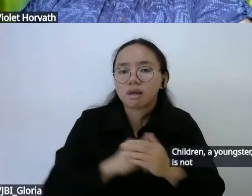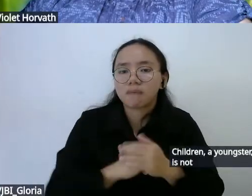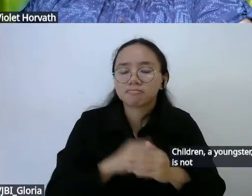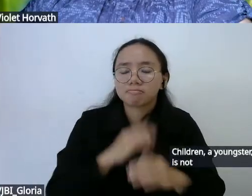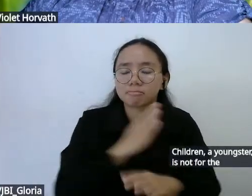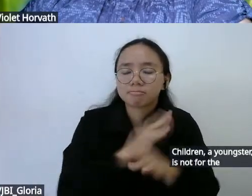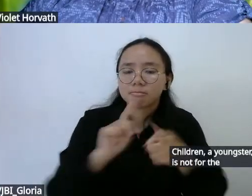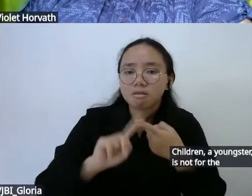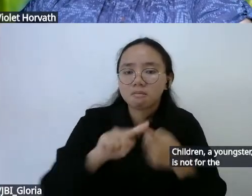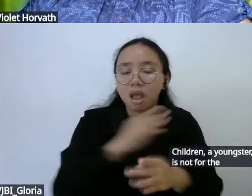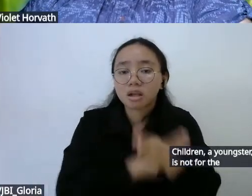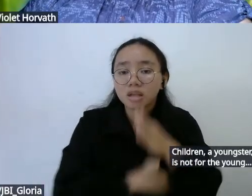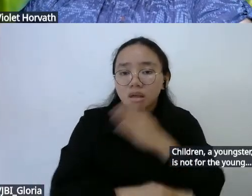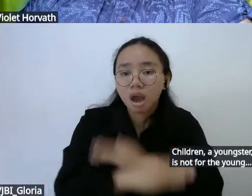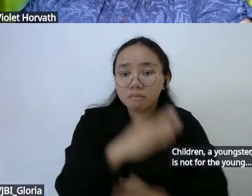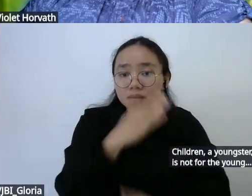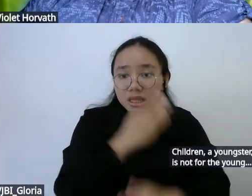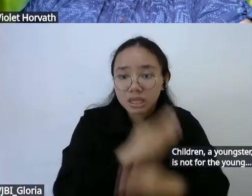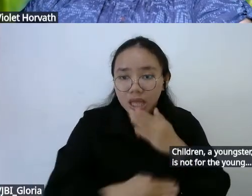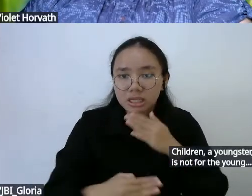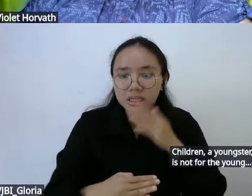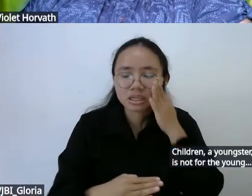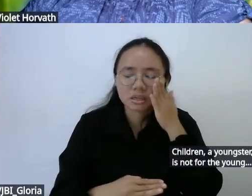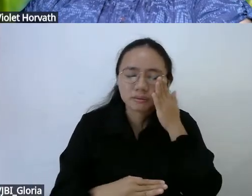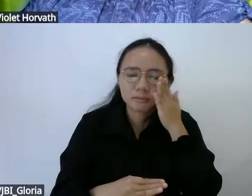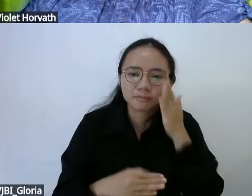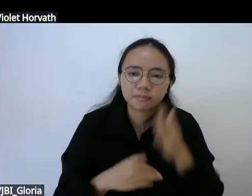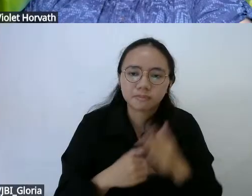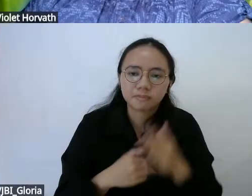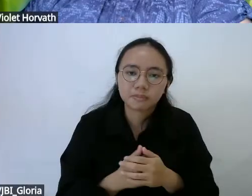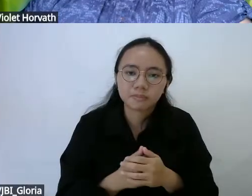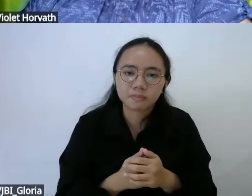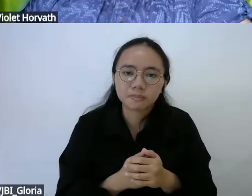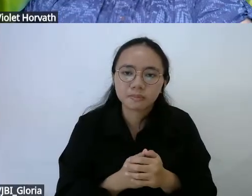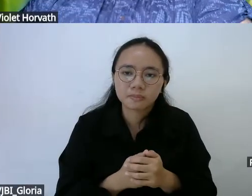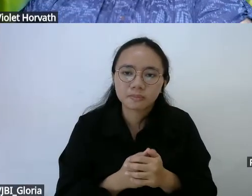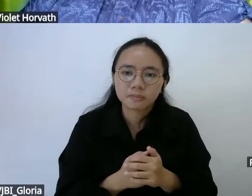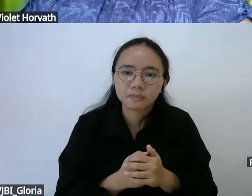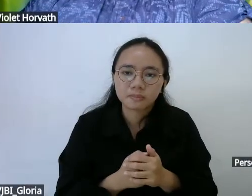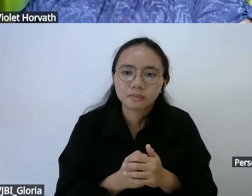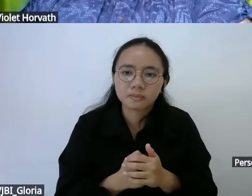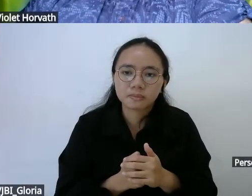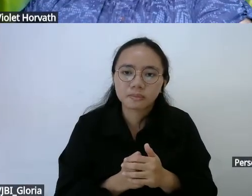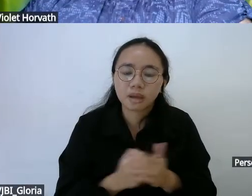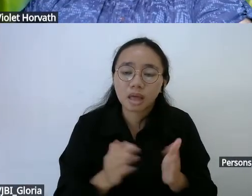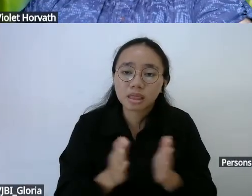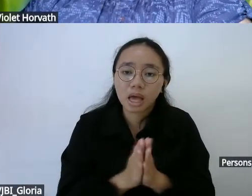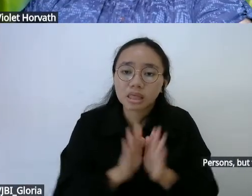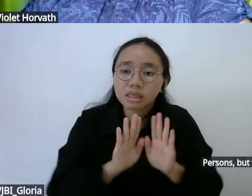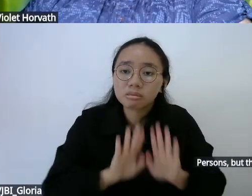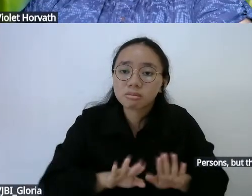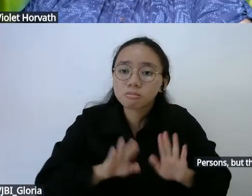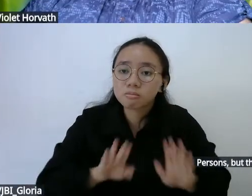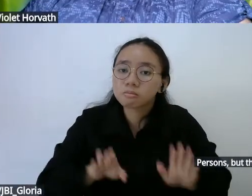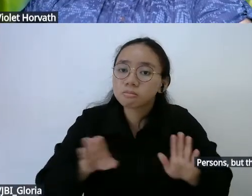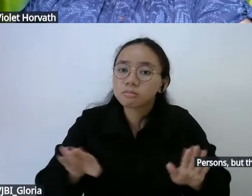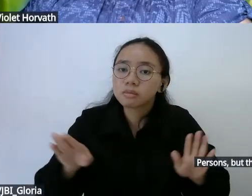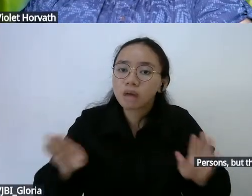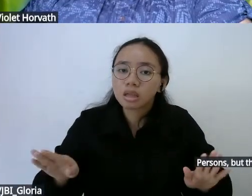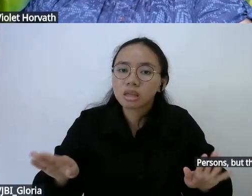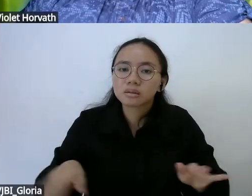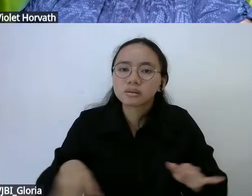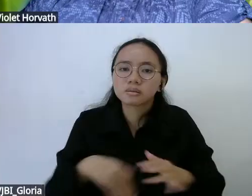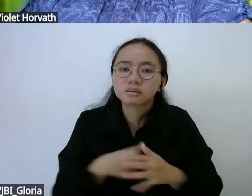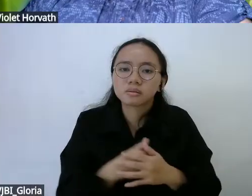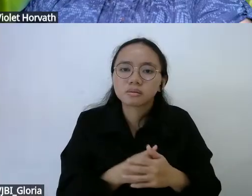young, for the persons, but the children and the youngster too, but they cannot voice